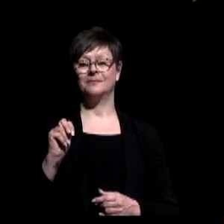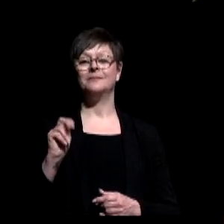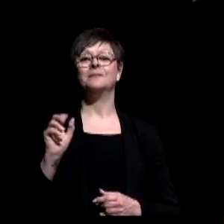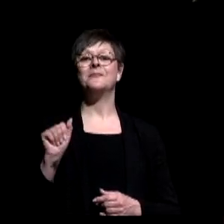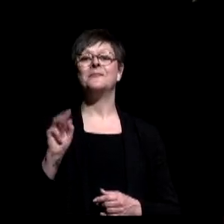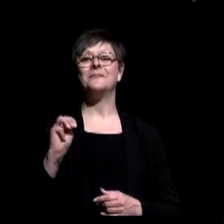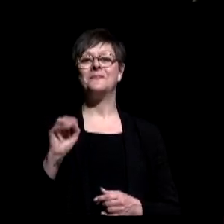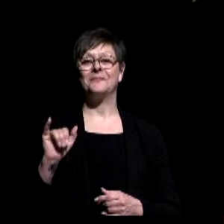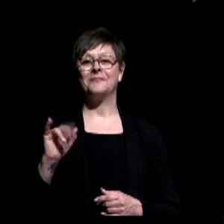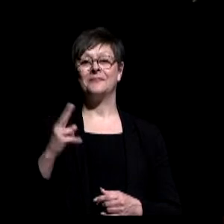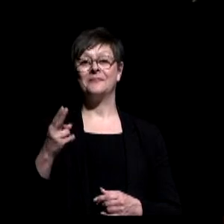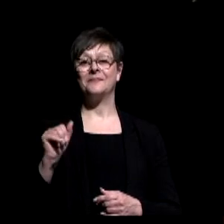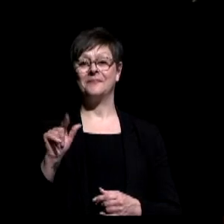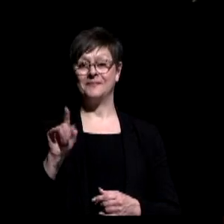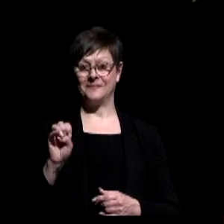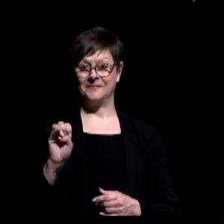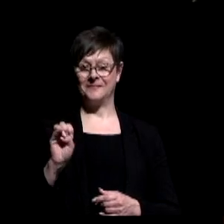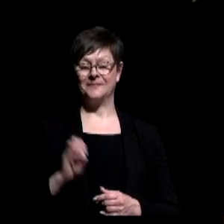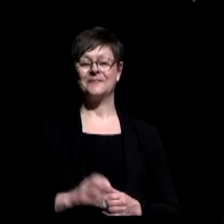Amy Hale,